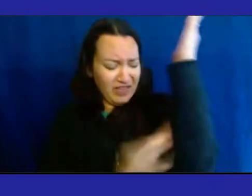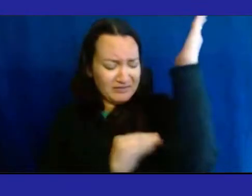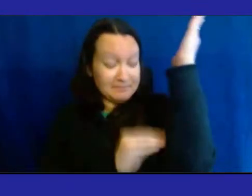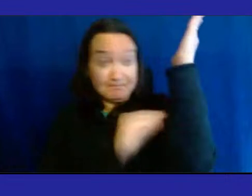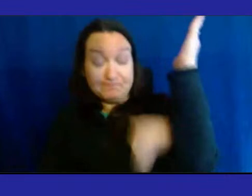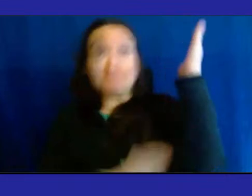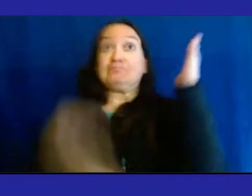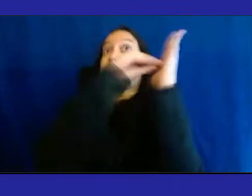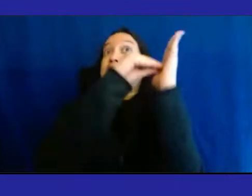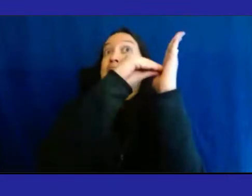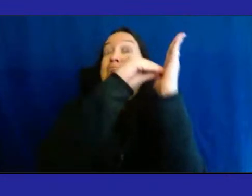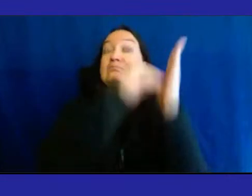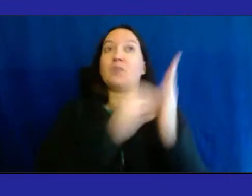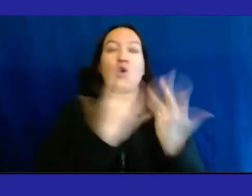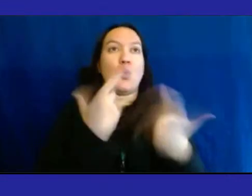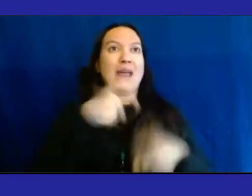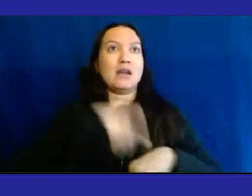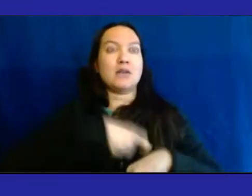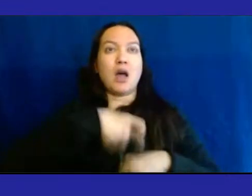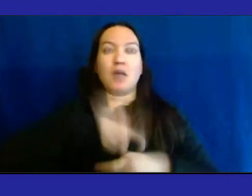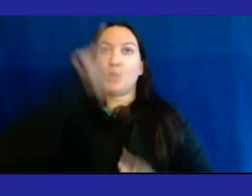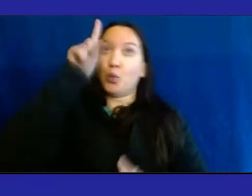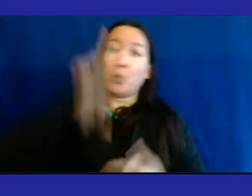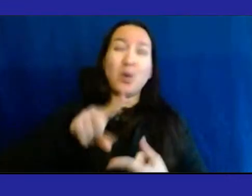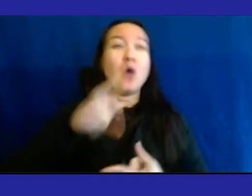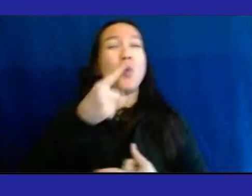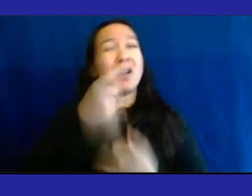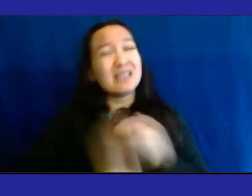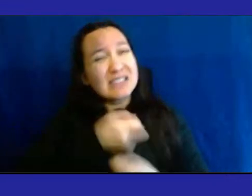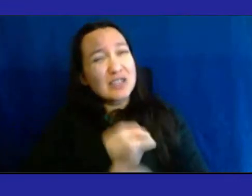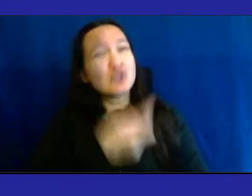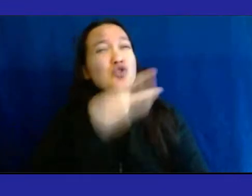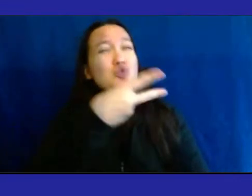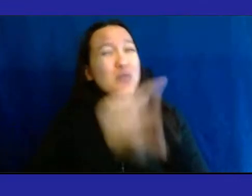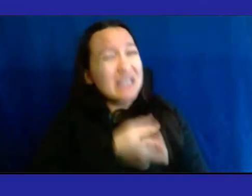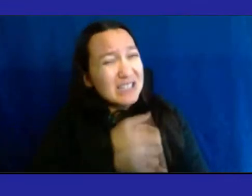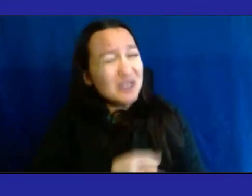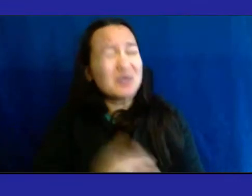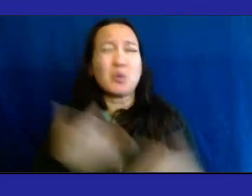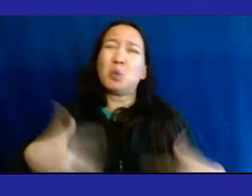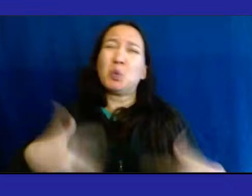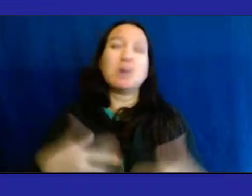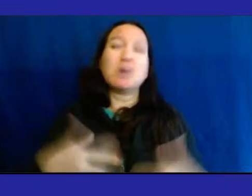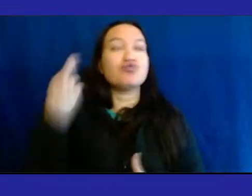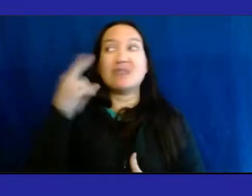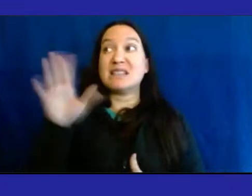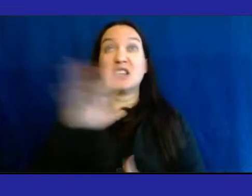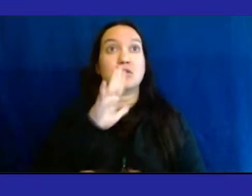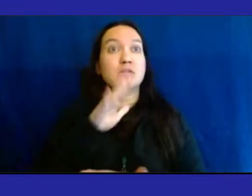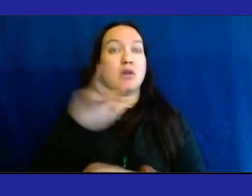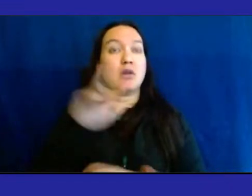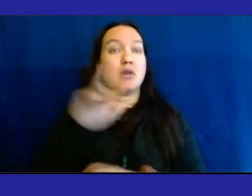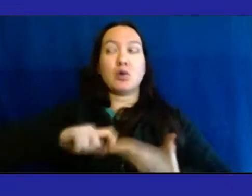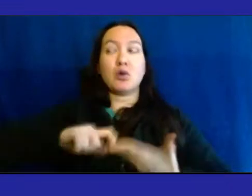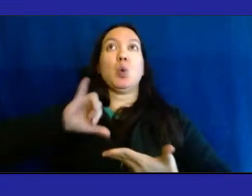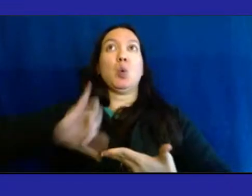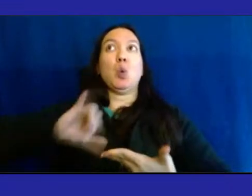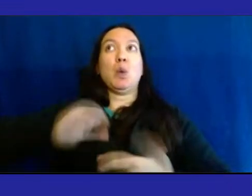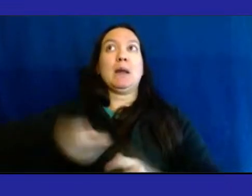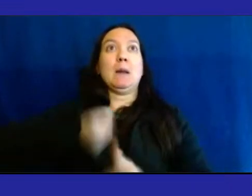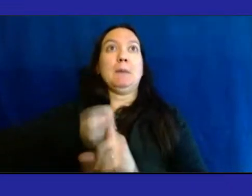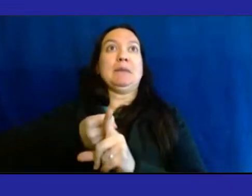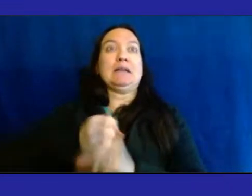where people's wait time has been cut by a year or 2 years because their transplant centers are acknowledging the impact of